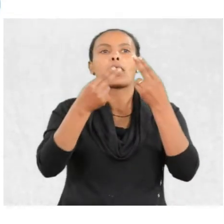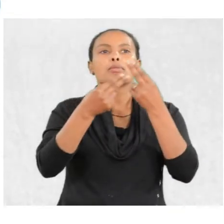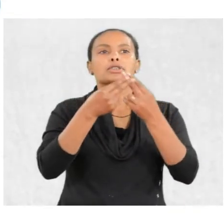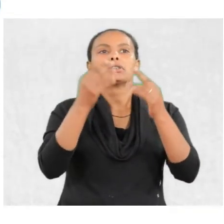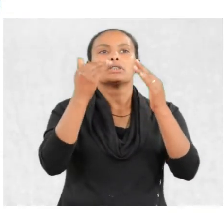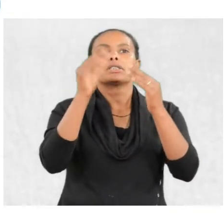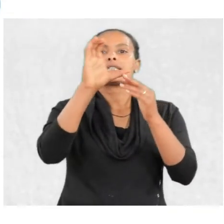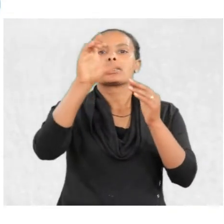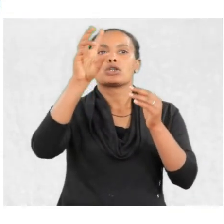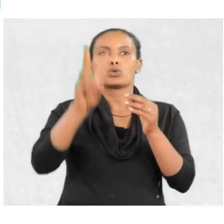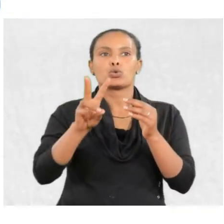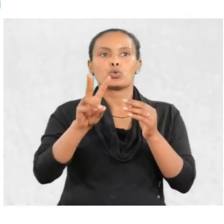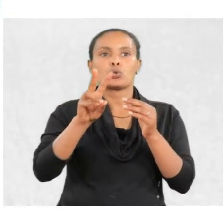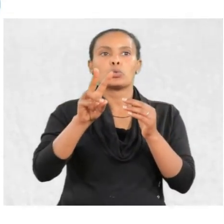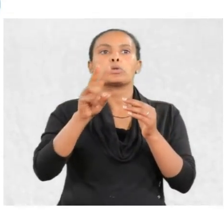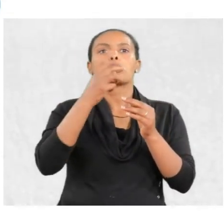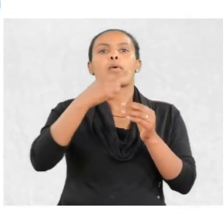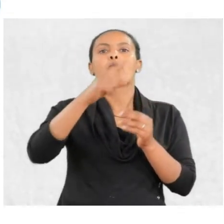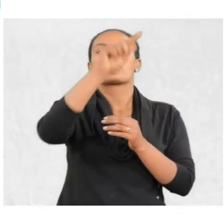concentration of C to the power Z,